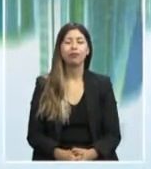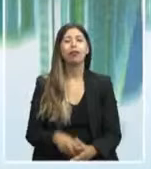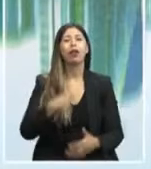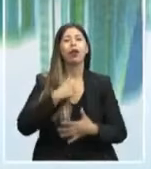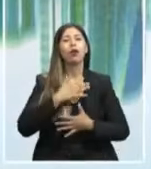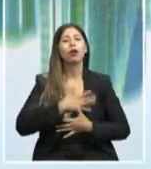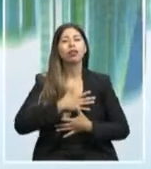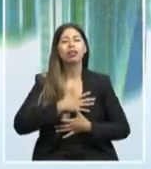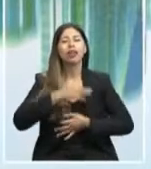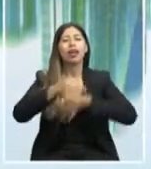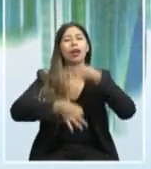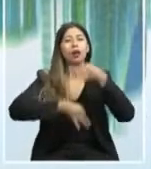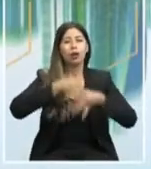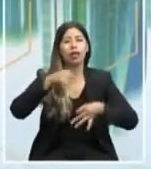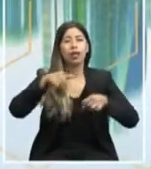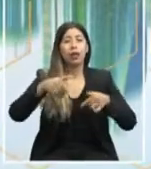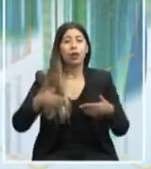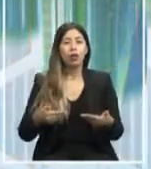about